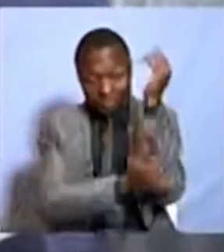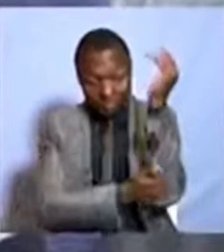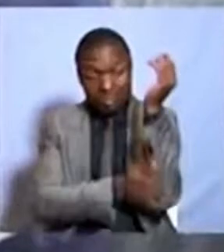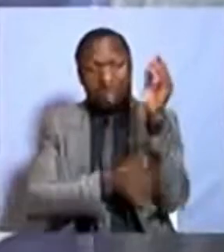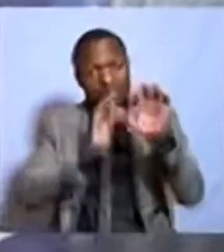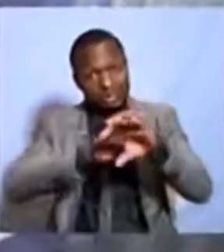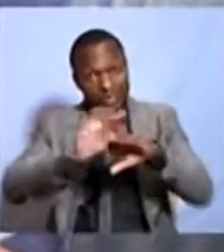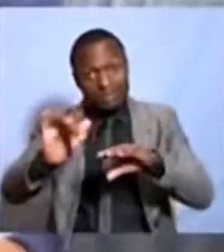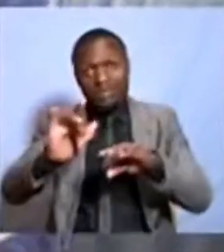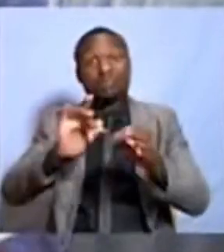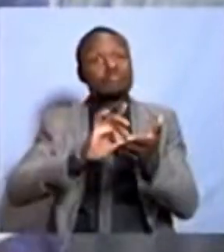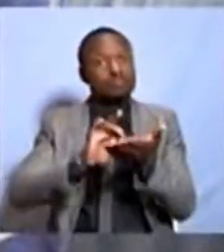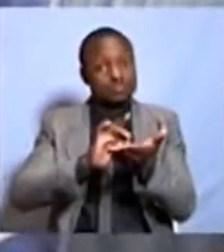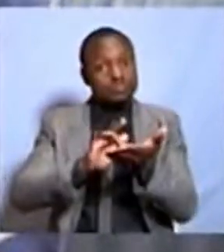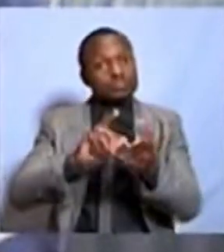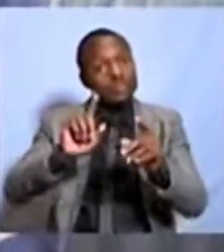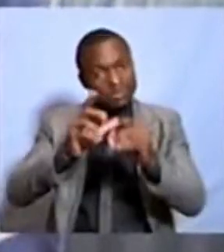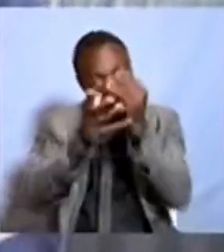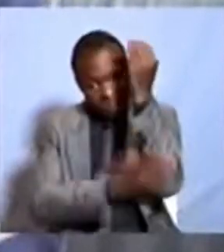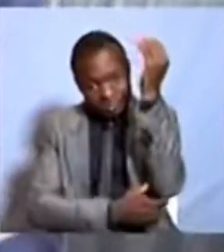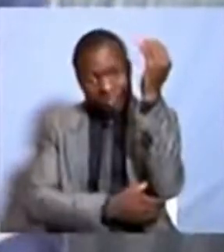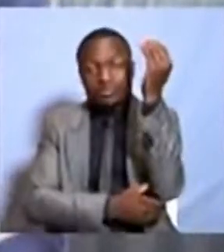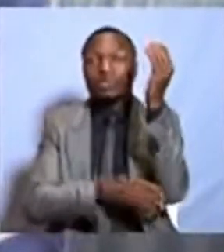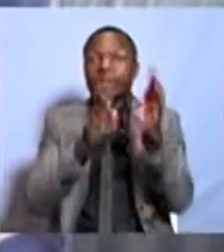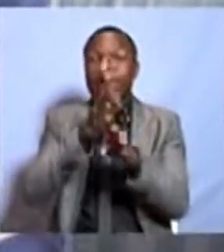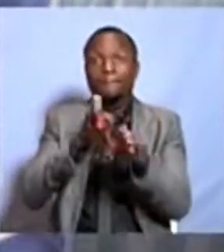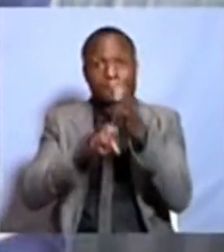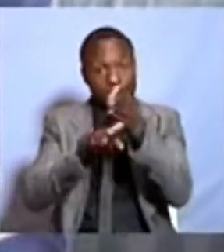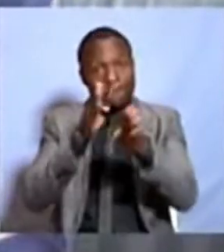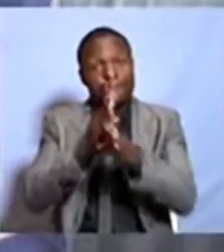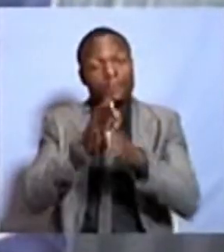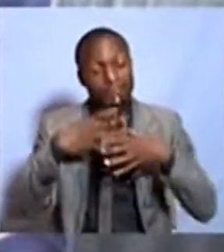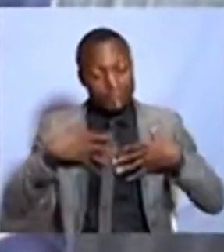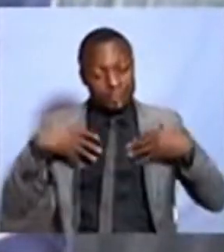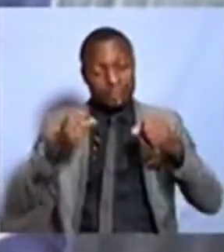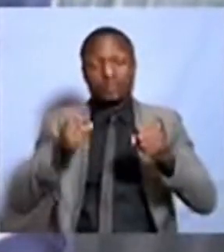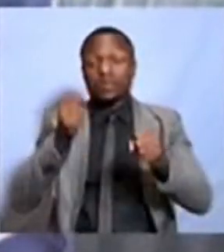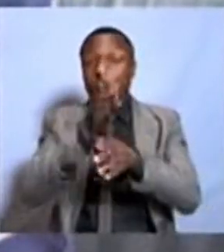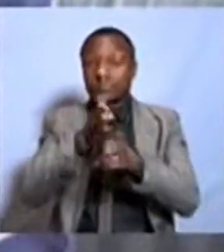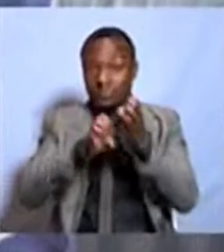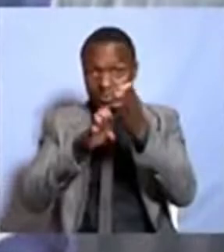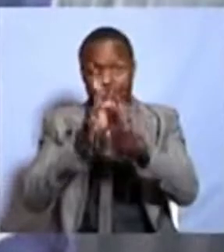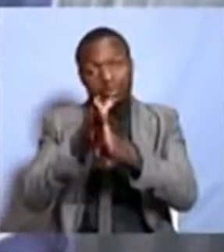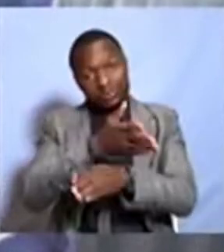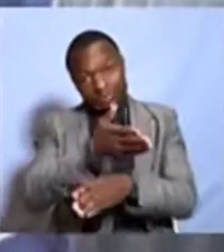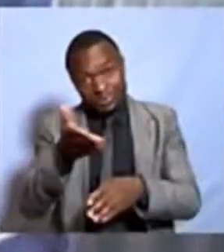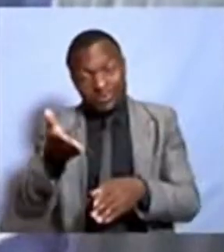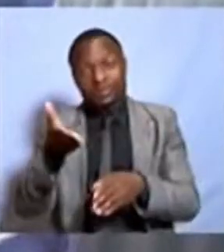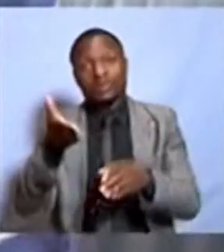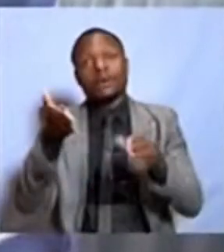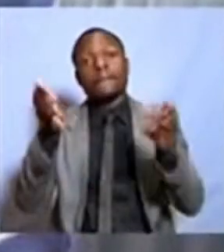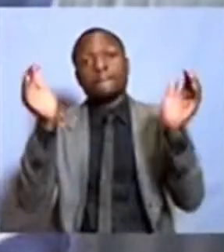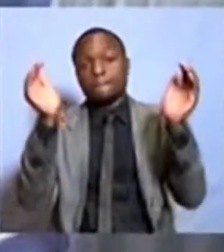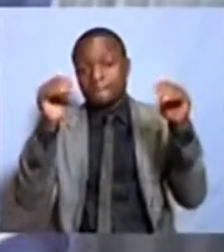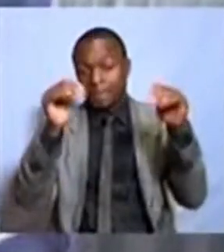also poor infrastructure. So in terms of health infrastructure, there has been a decline of funds allocated to this